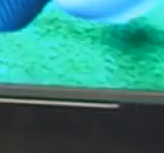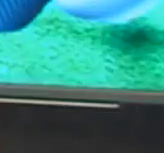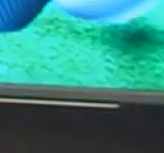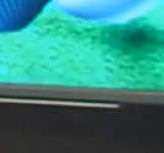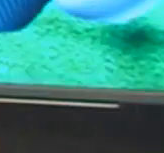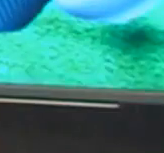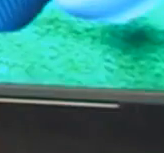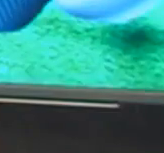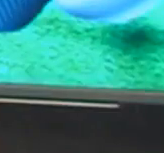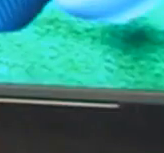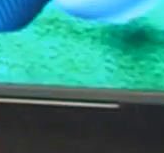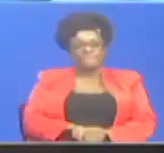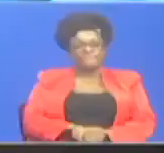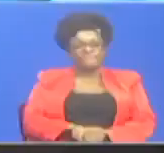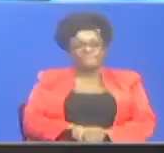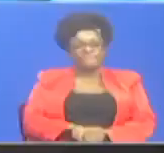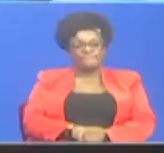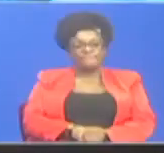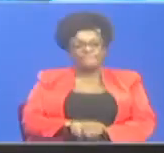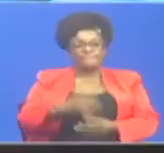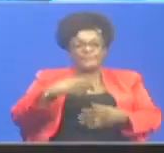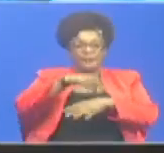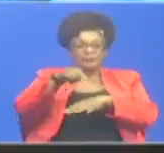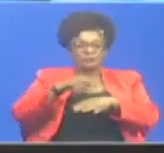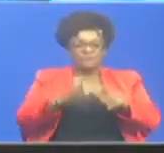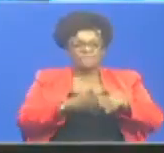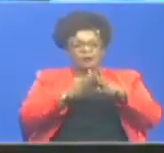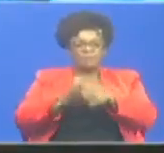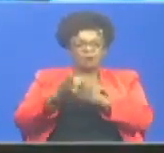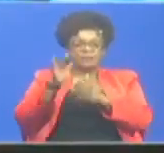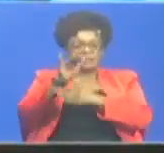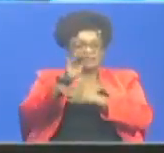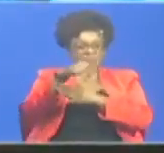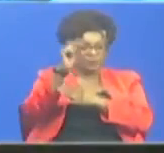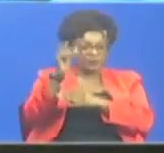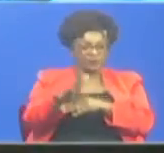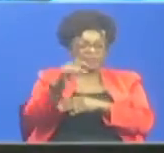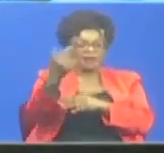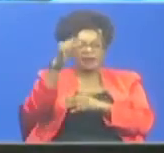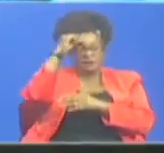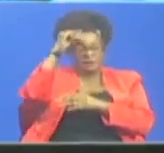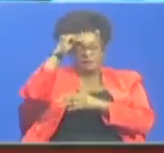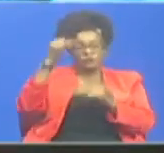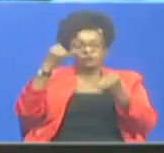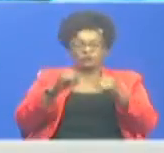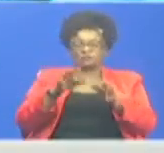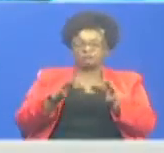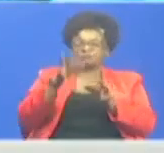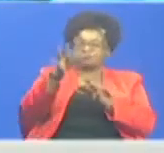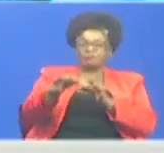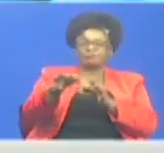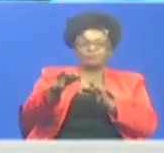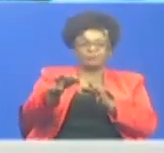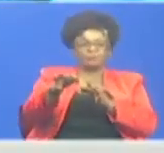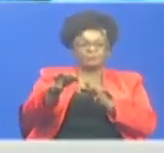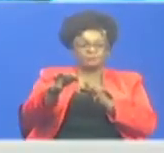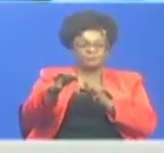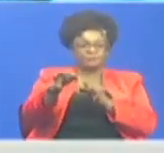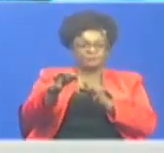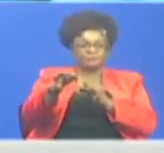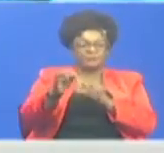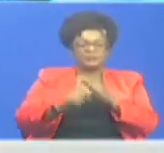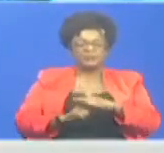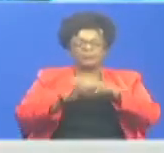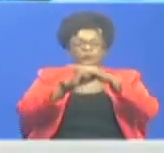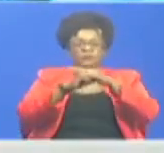The national volleyball team captain, Mercy Moim, has called on the Kenyan government to extend sports the same support it has